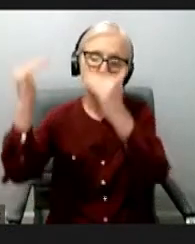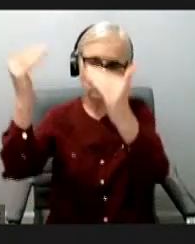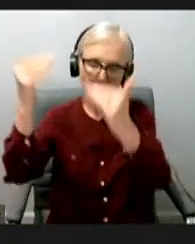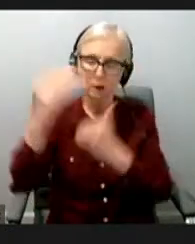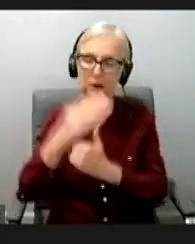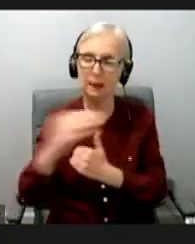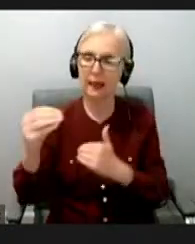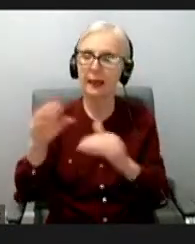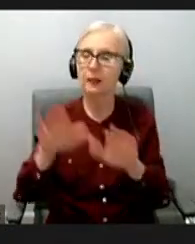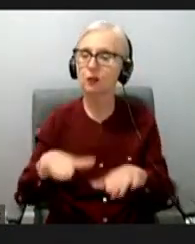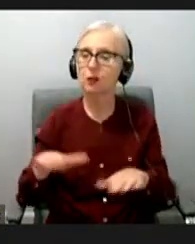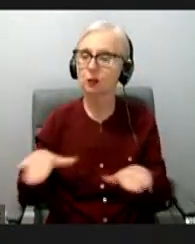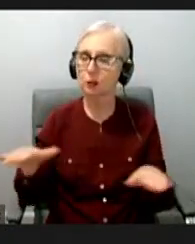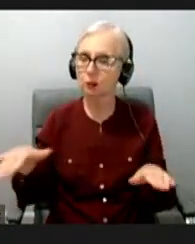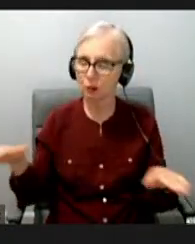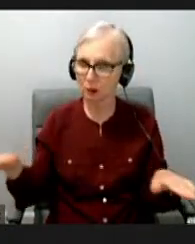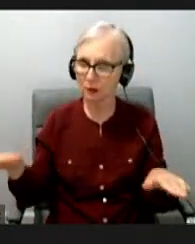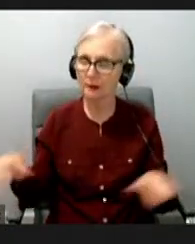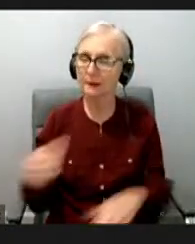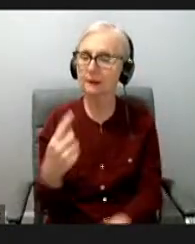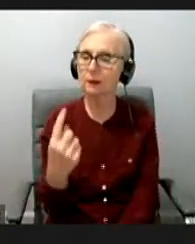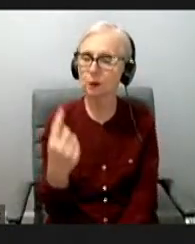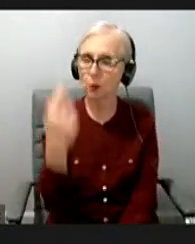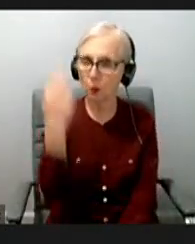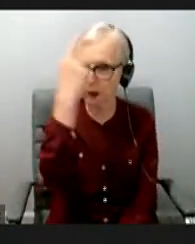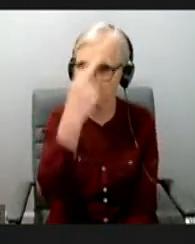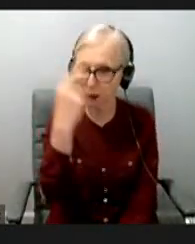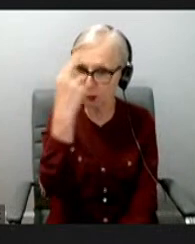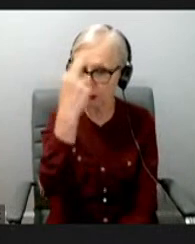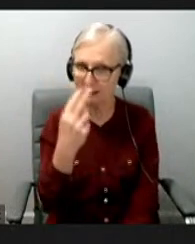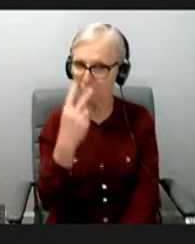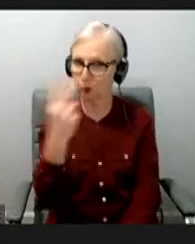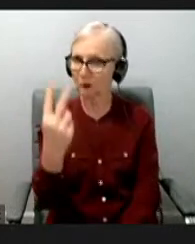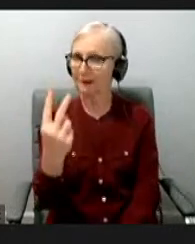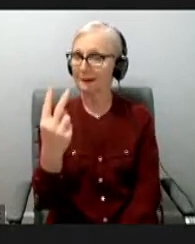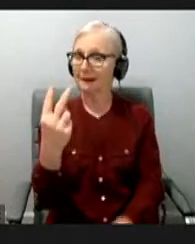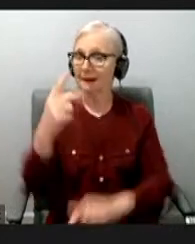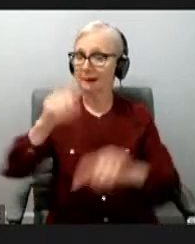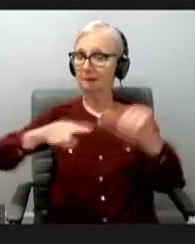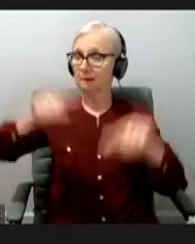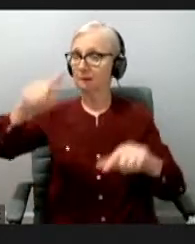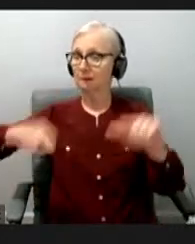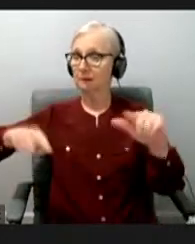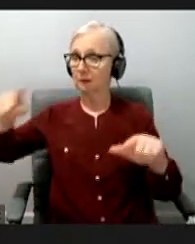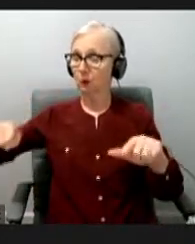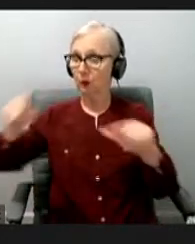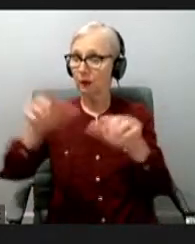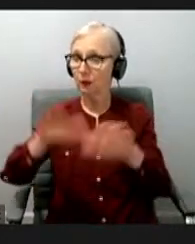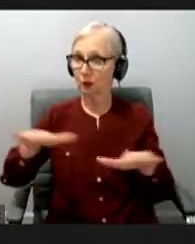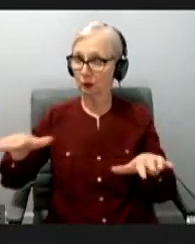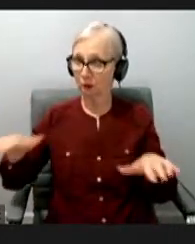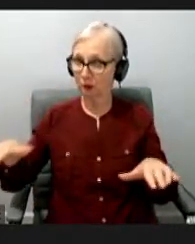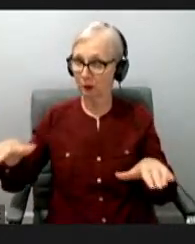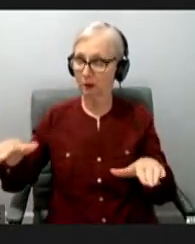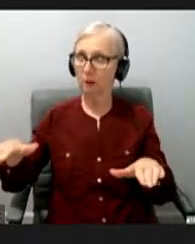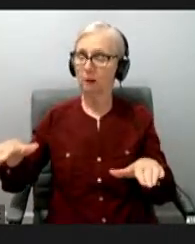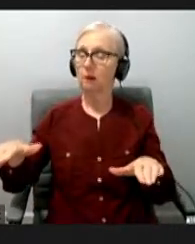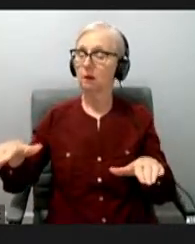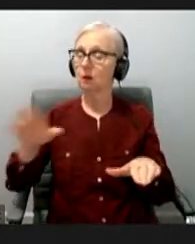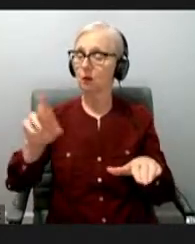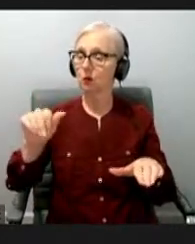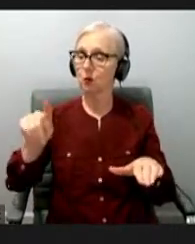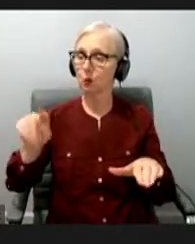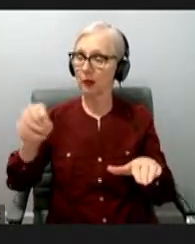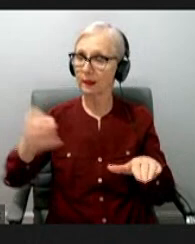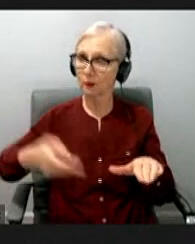this could certainly be one reason that we are seeing differences in pediatric rates across the state right now. We know that those rates are going to